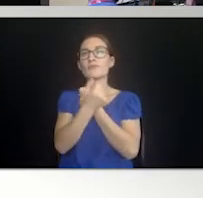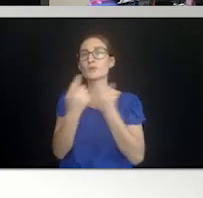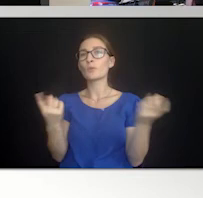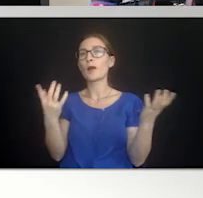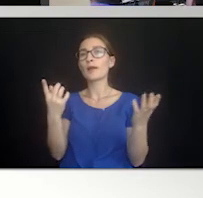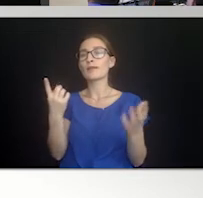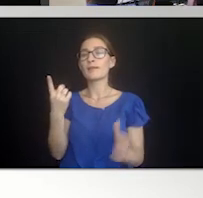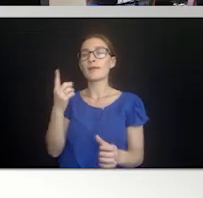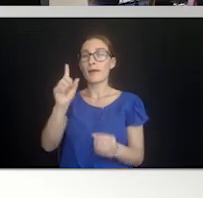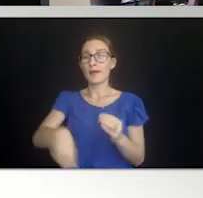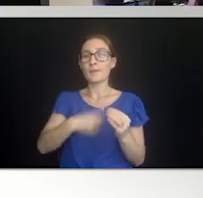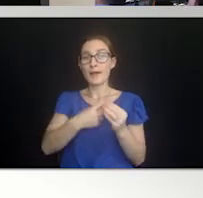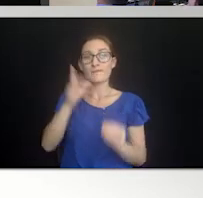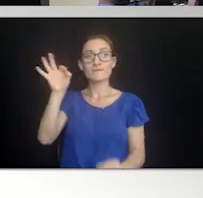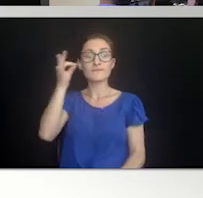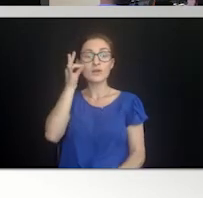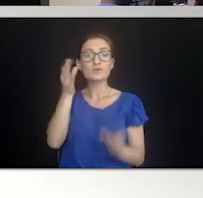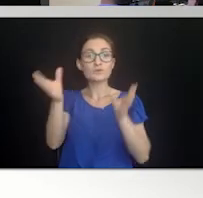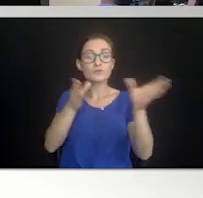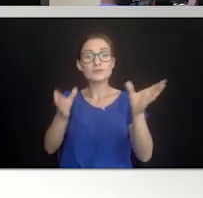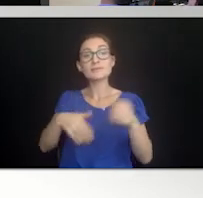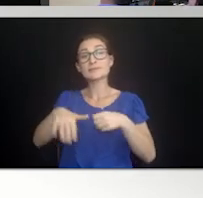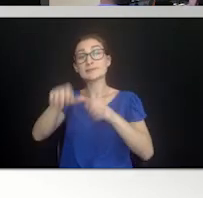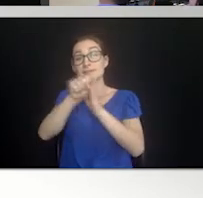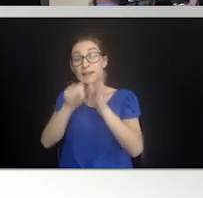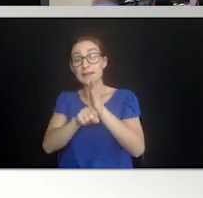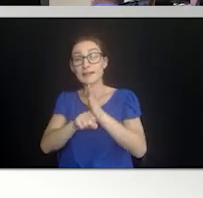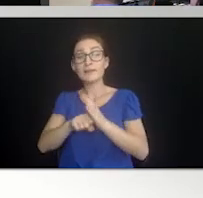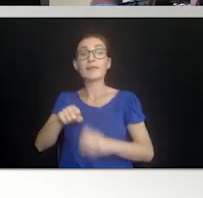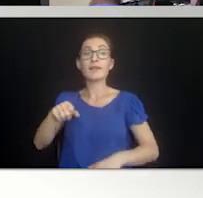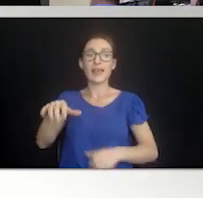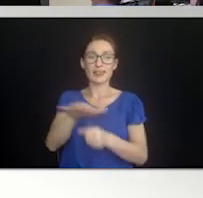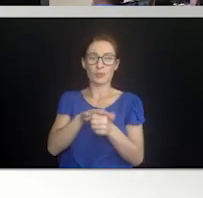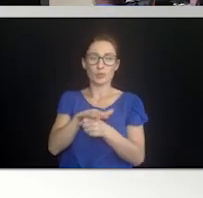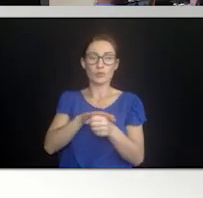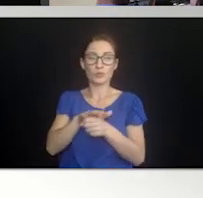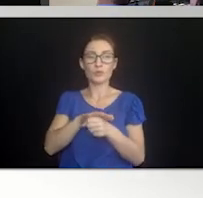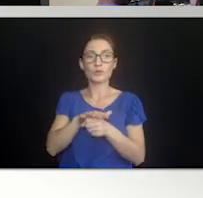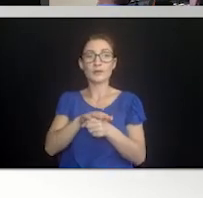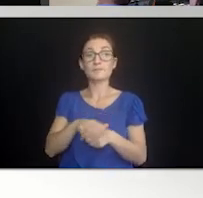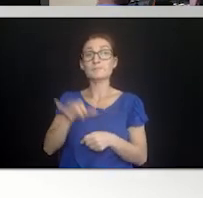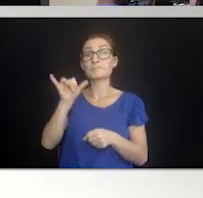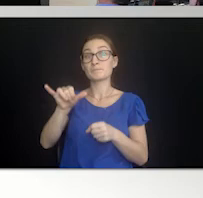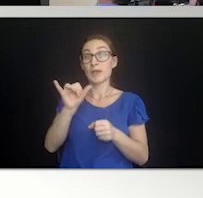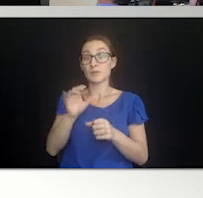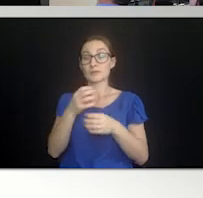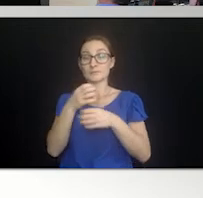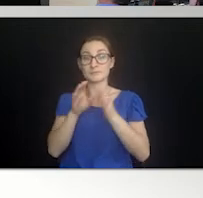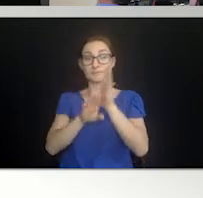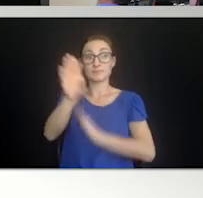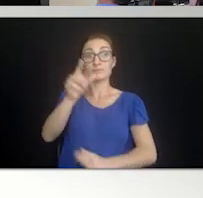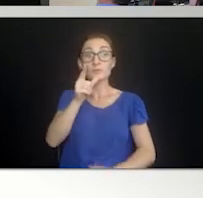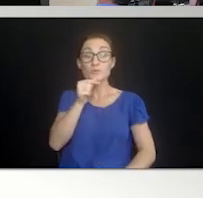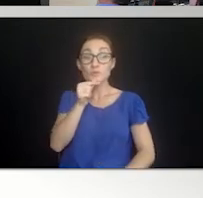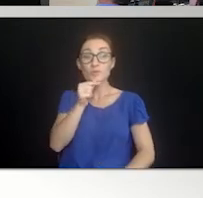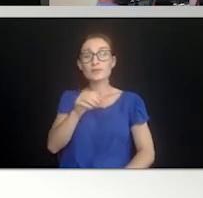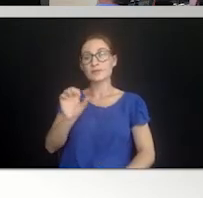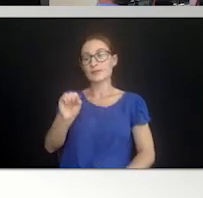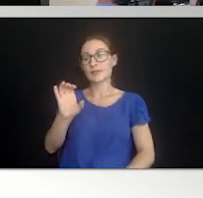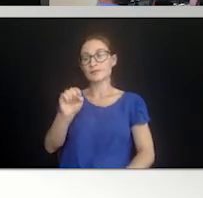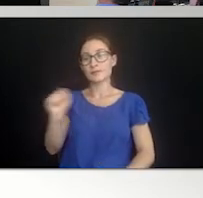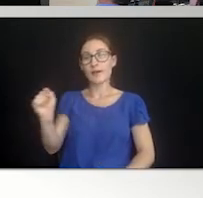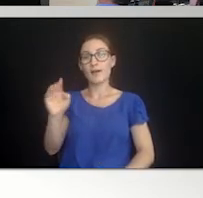services, then state, then local. In addition, this curriculum was designed by Scott Badish, the former CEO of the